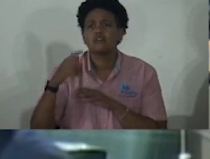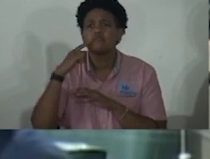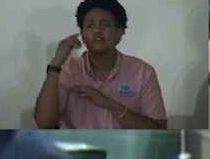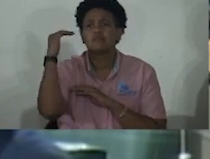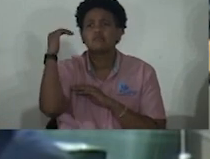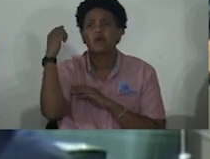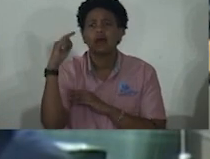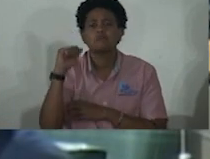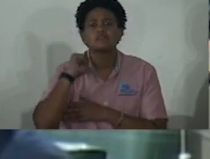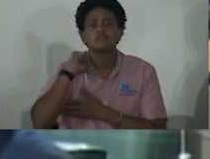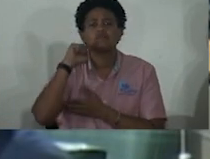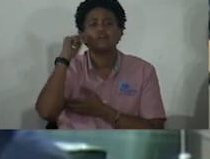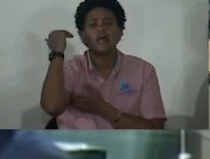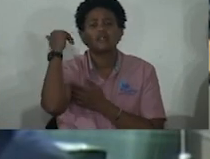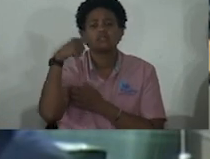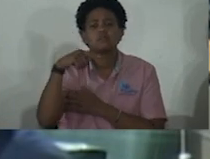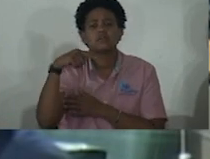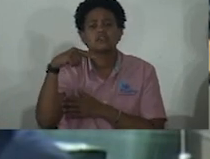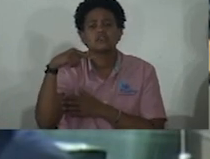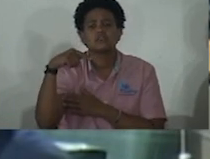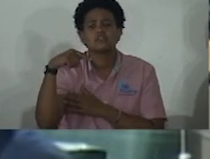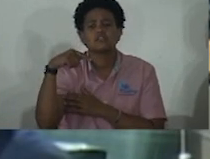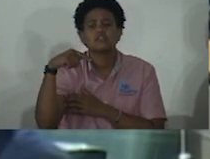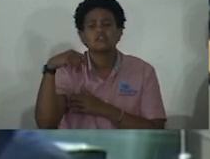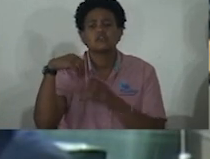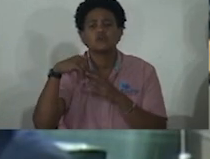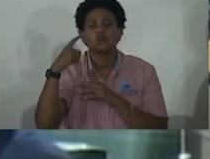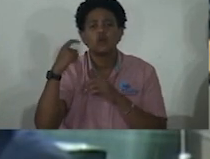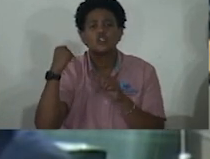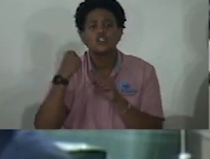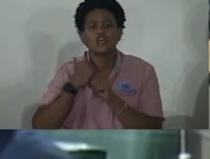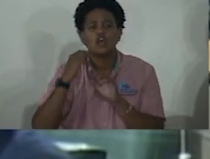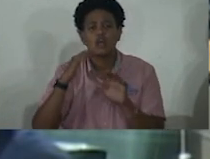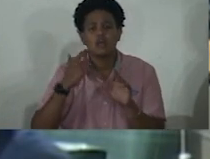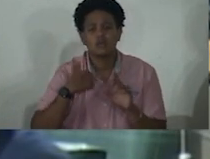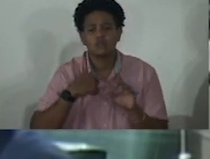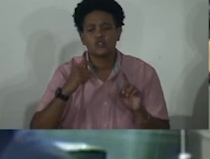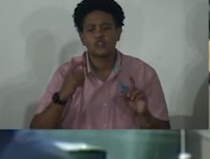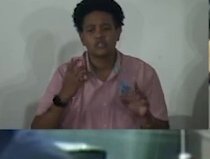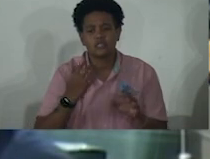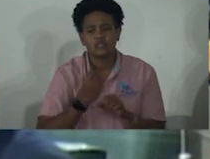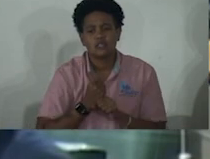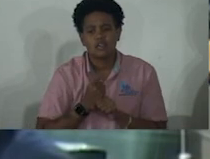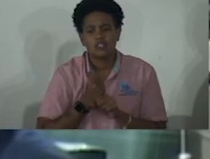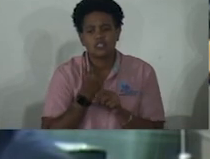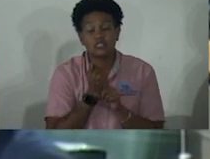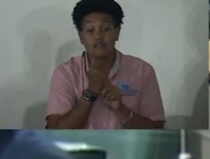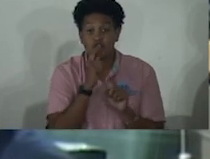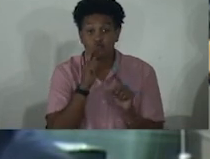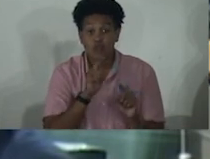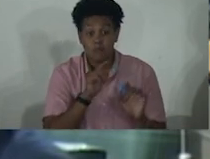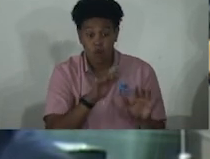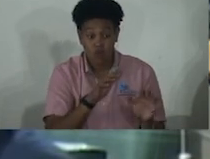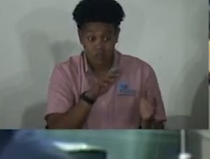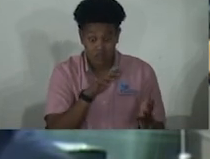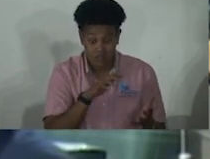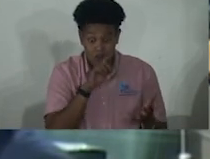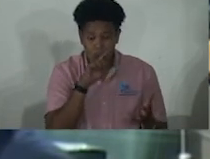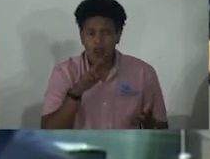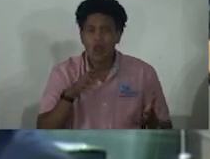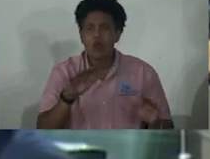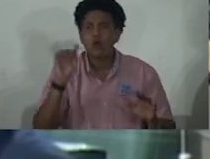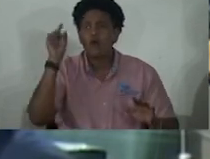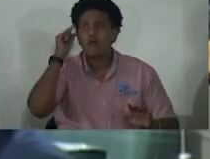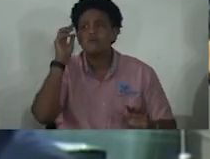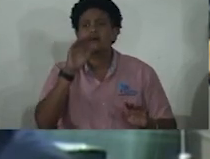expecting that within a year we should be getting a report which will enable the